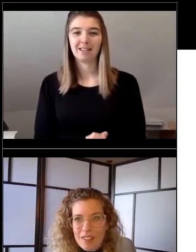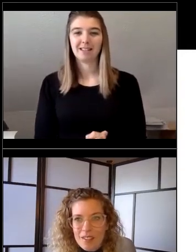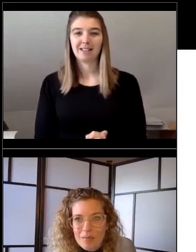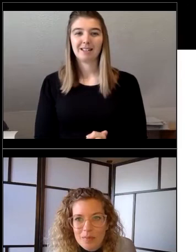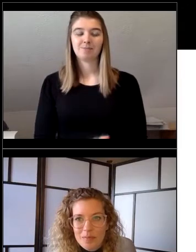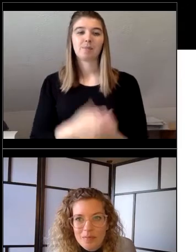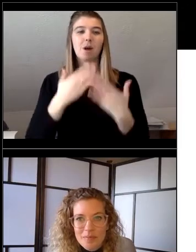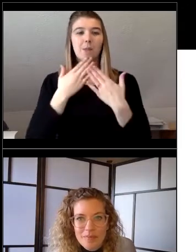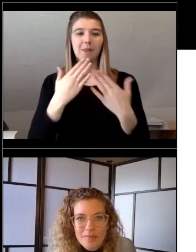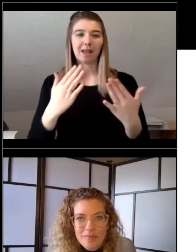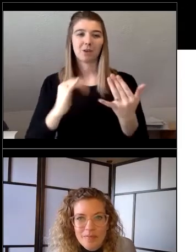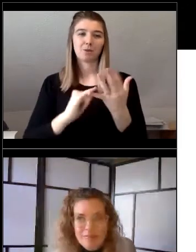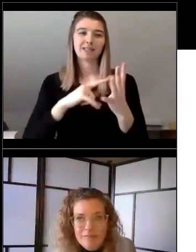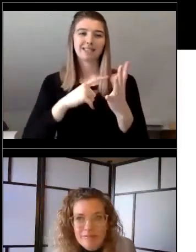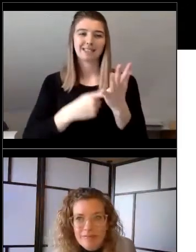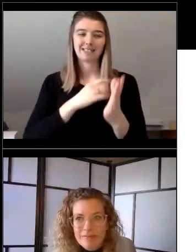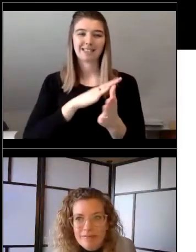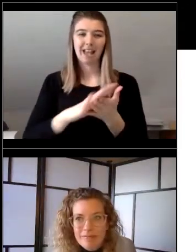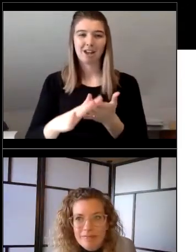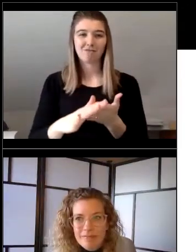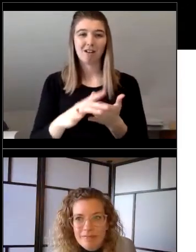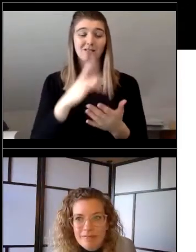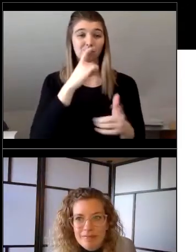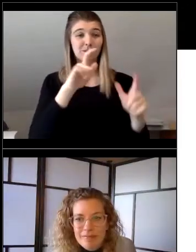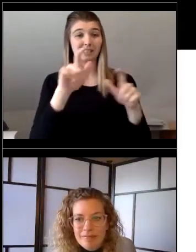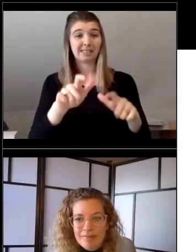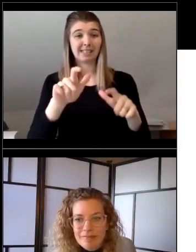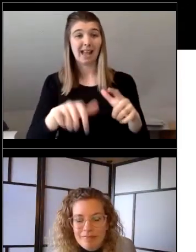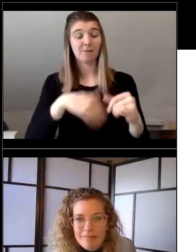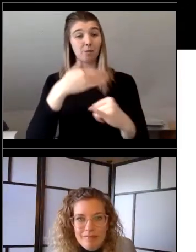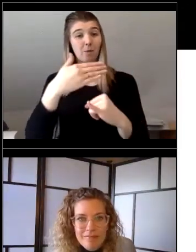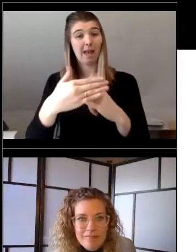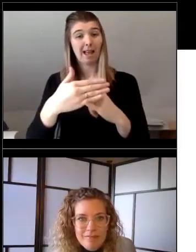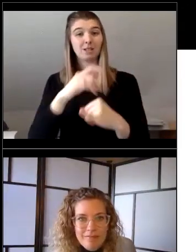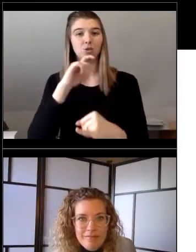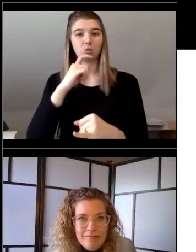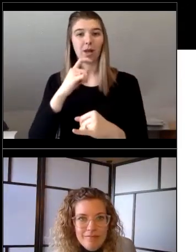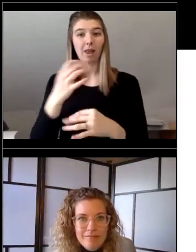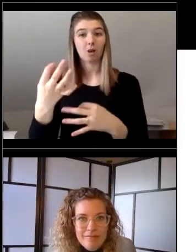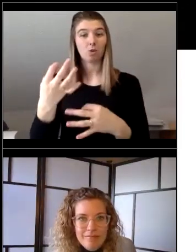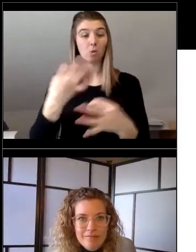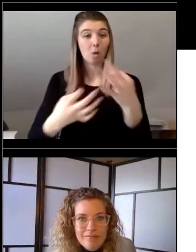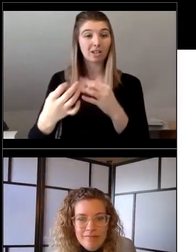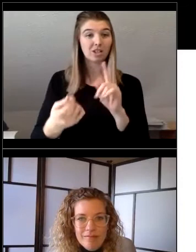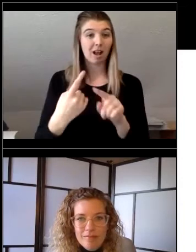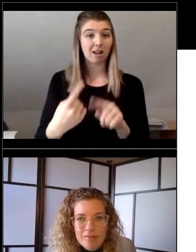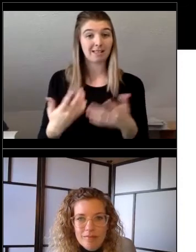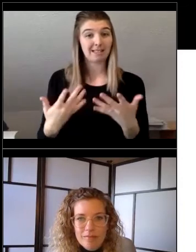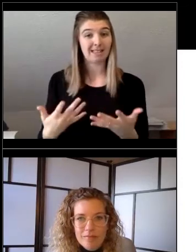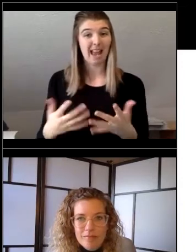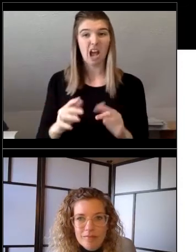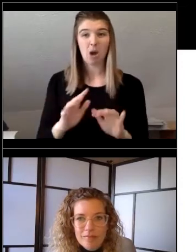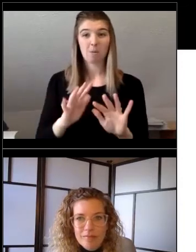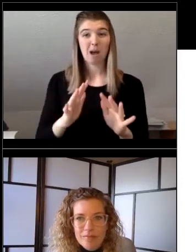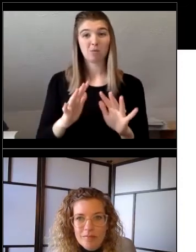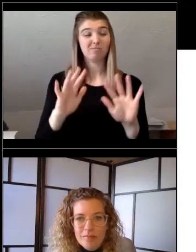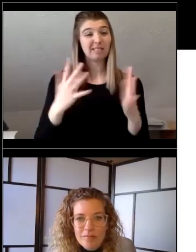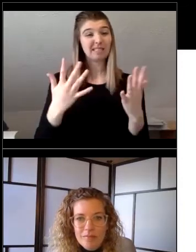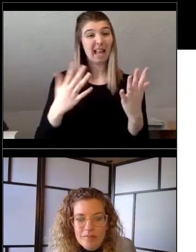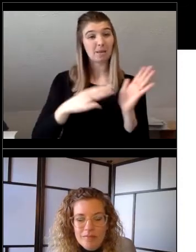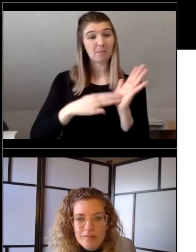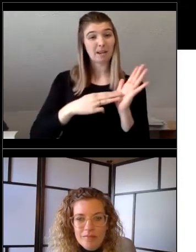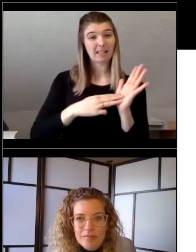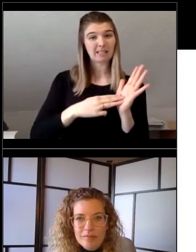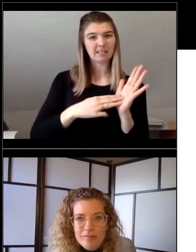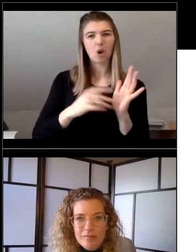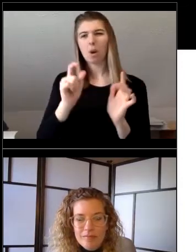much, Sarah, and thank you for joining with us. And do stay with us because we are going into the Q&A now. We have about 10 minutes or so for Q&A. In fact, no, we've got